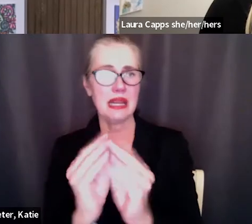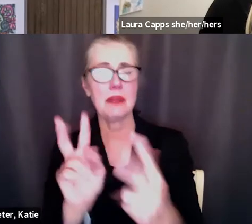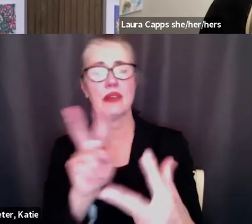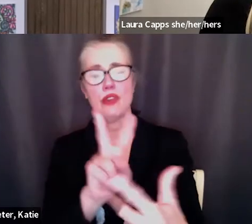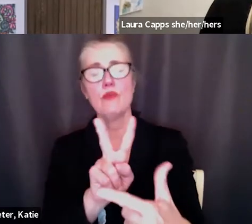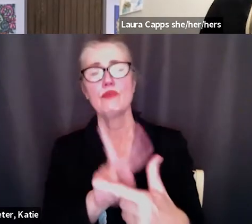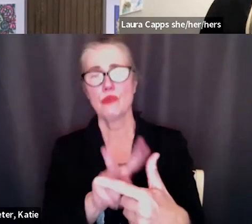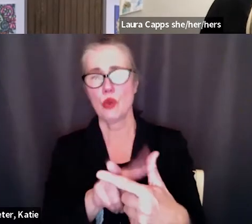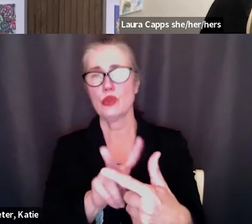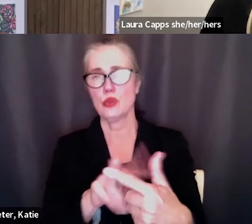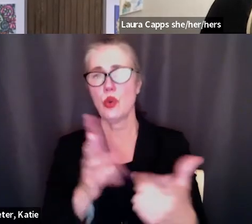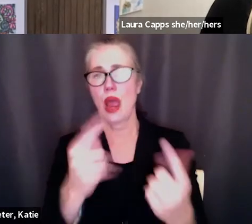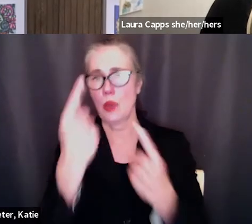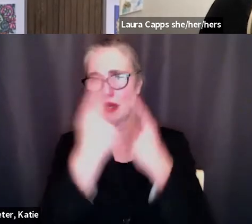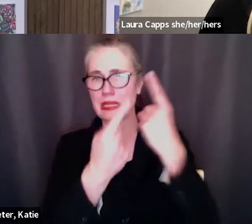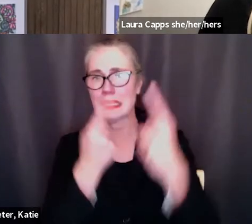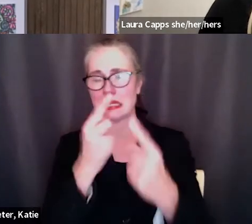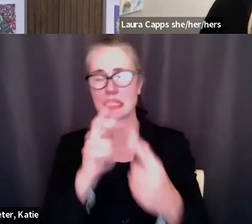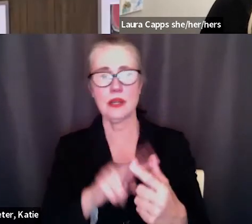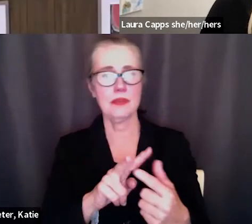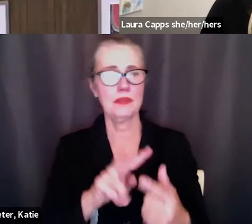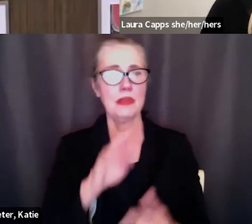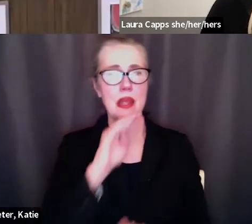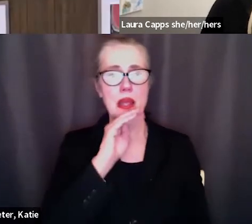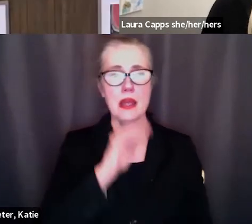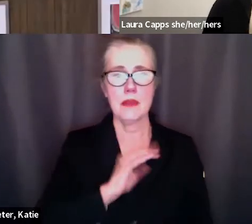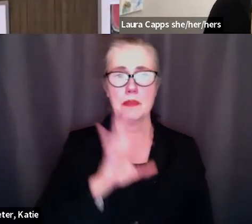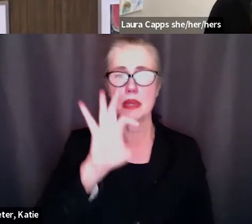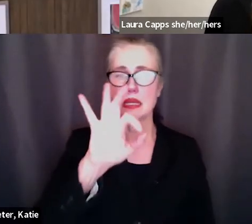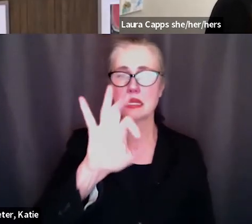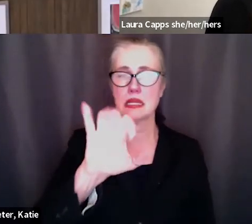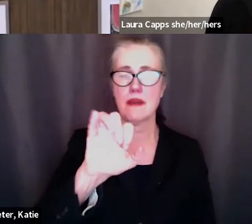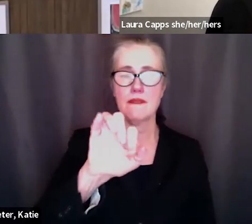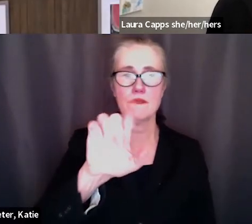miss ford uh i would still